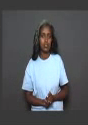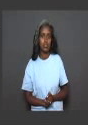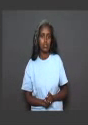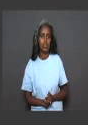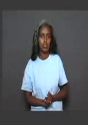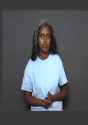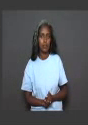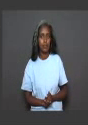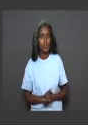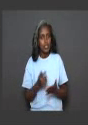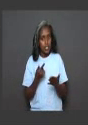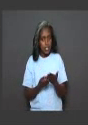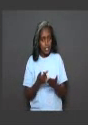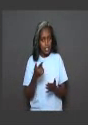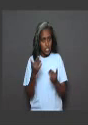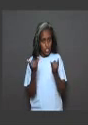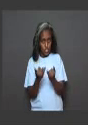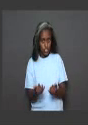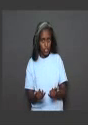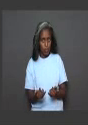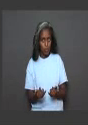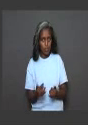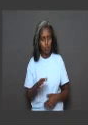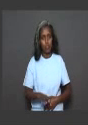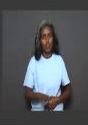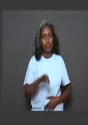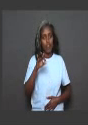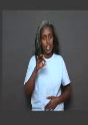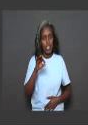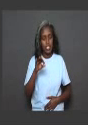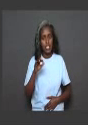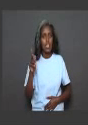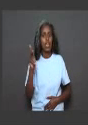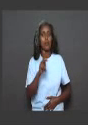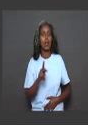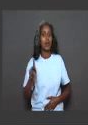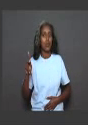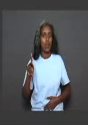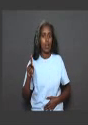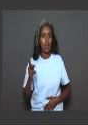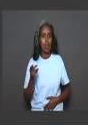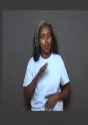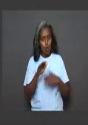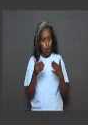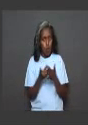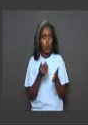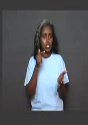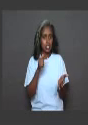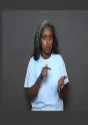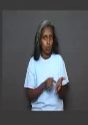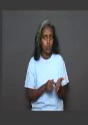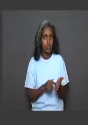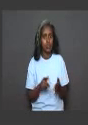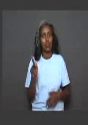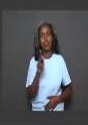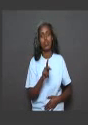In order for this shape to be defined as a parabola, all the points on the